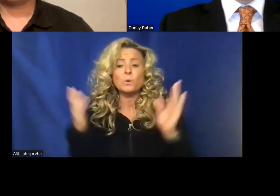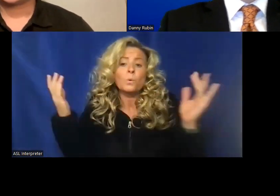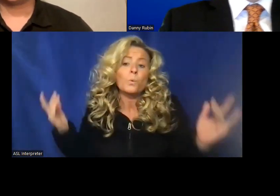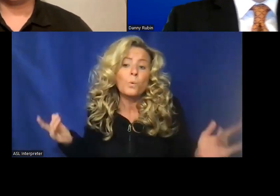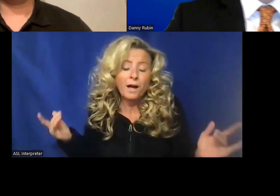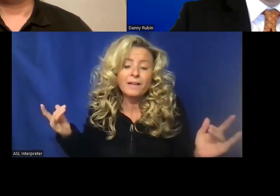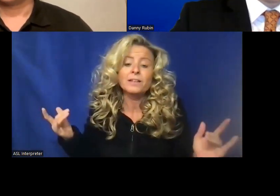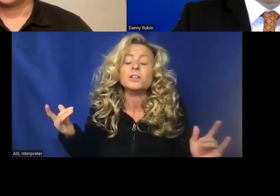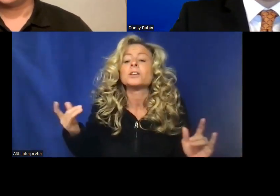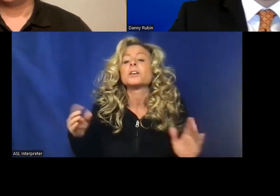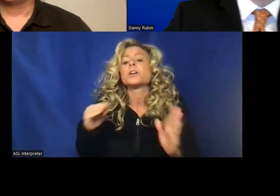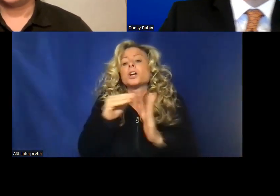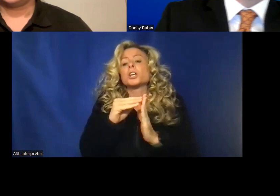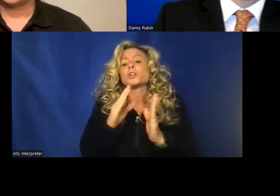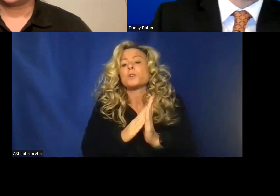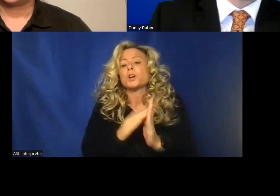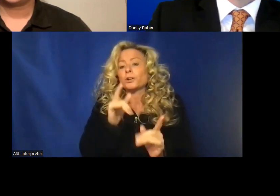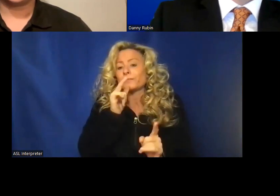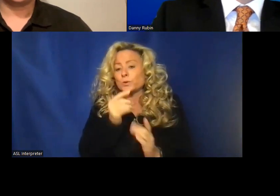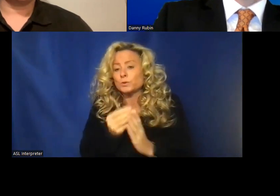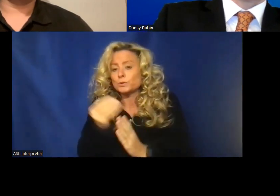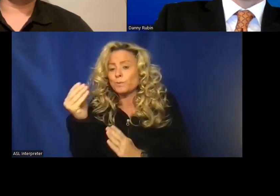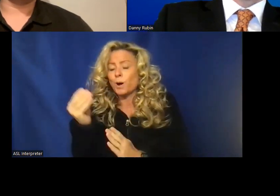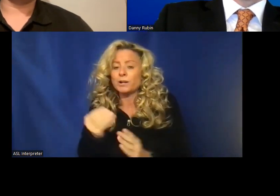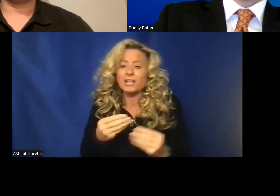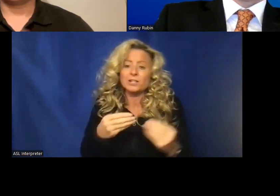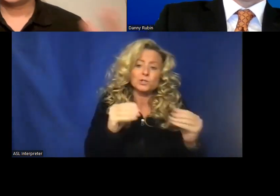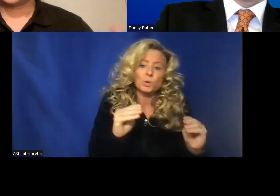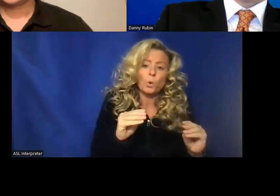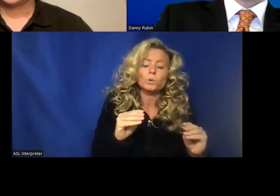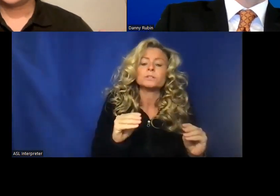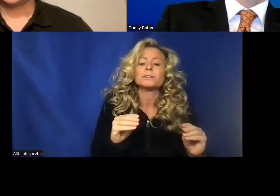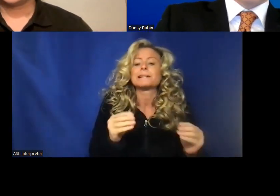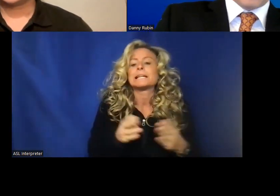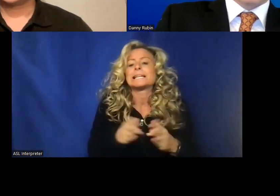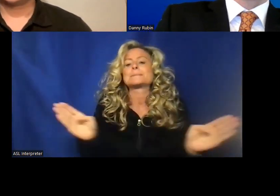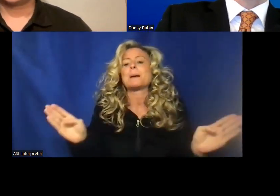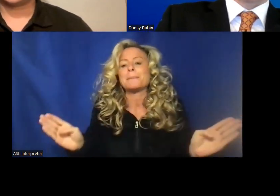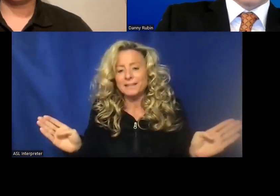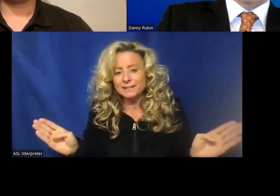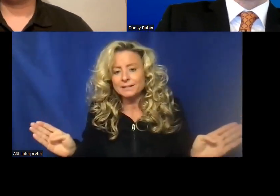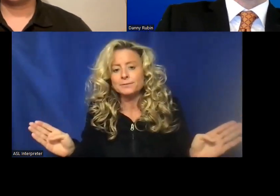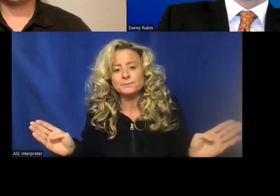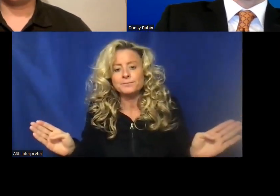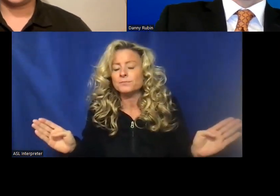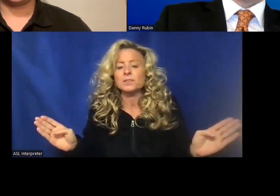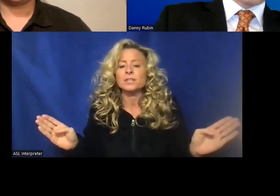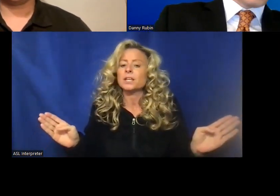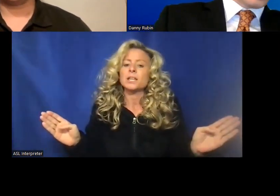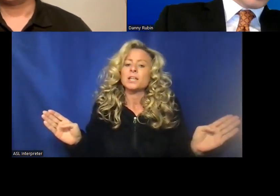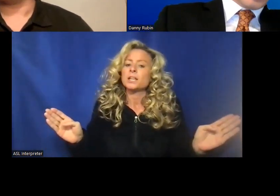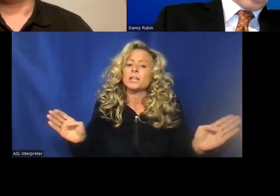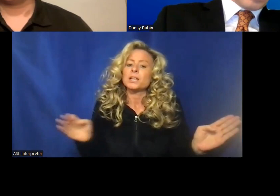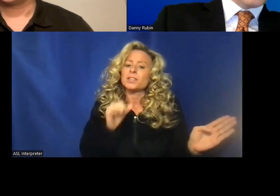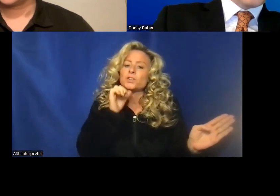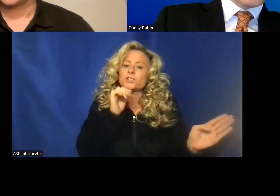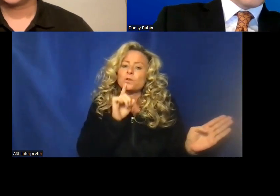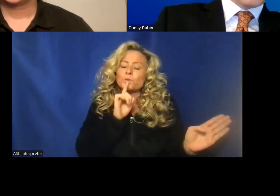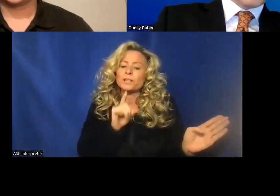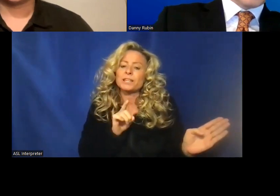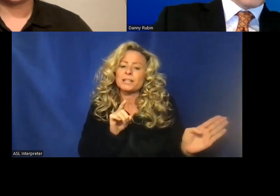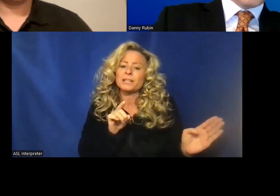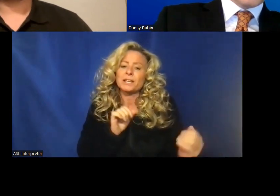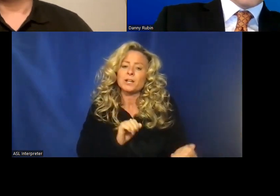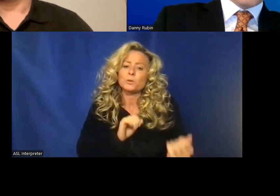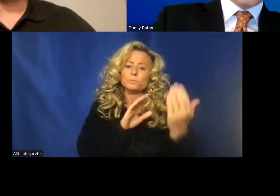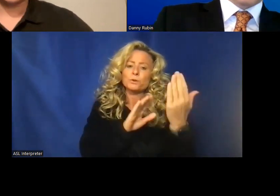Because the record of who's bought and who sold the cards is public, there's not really a way to steal the